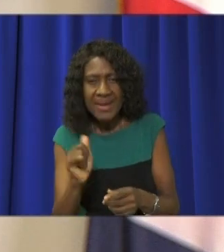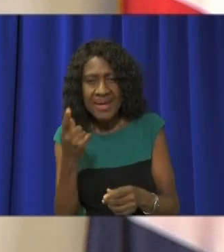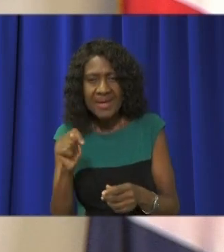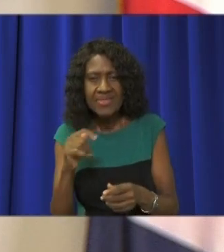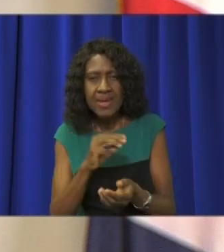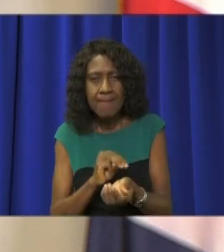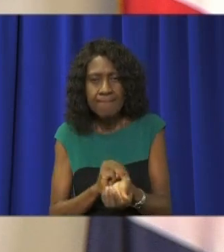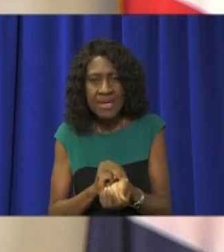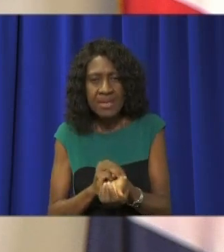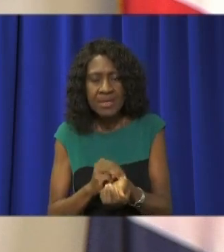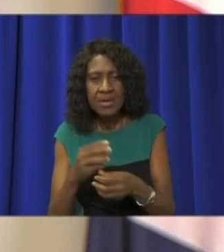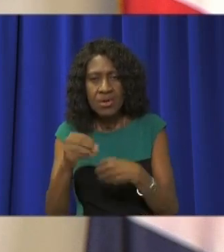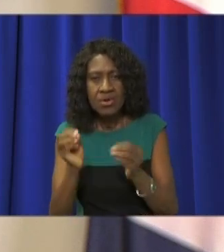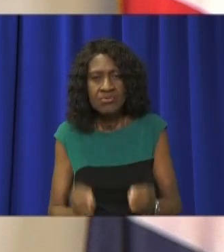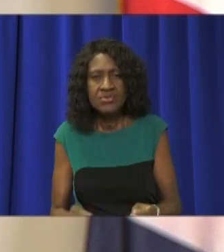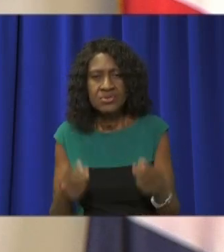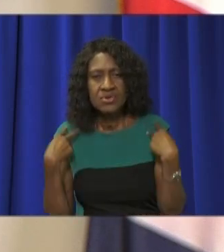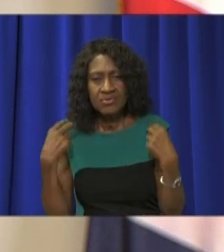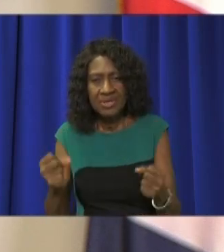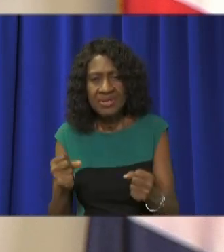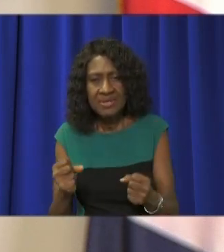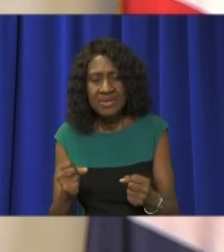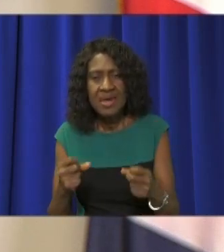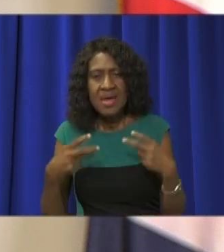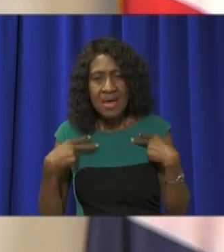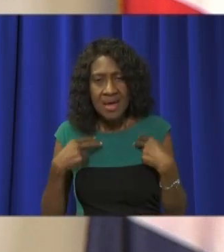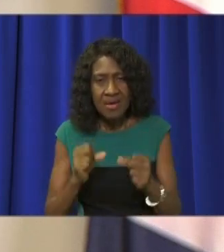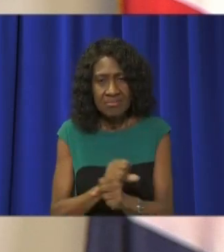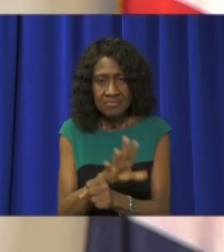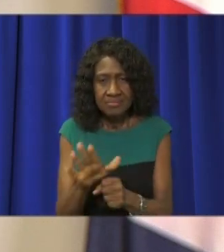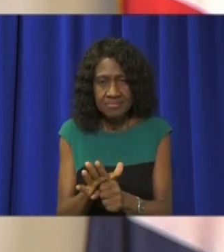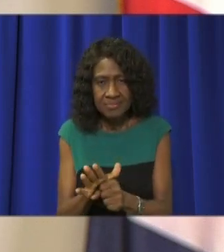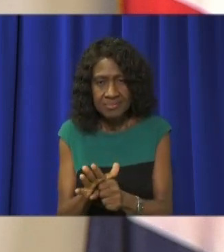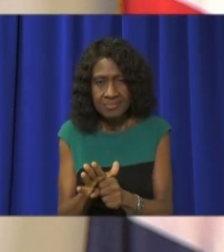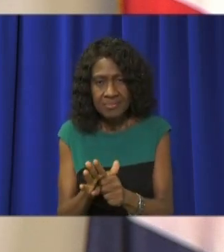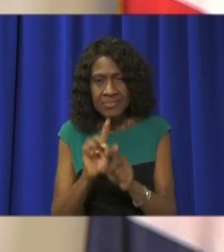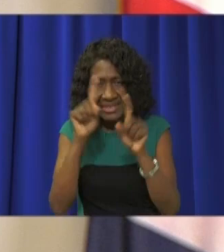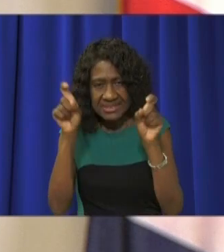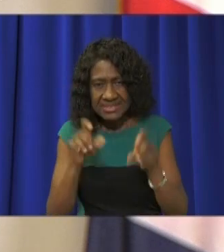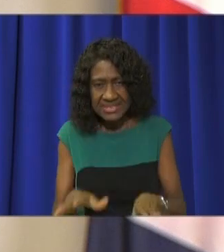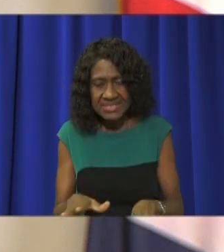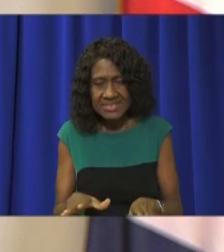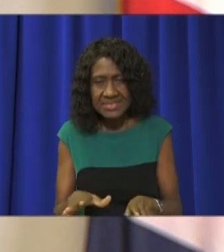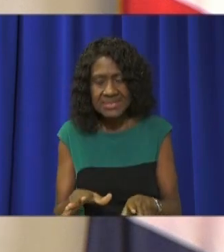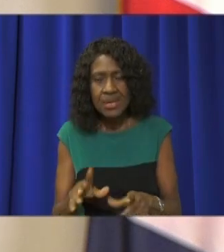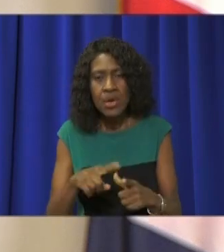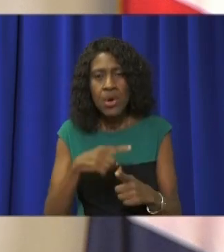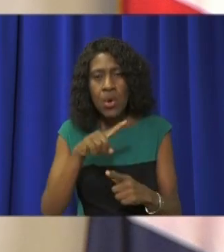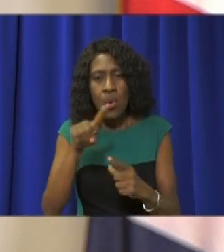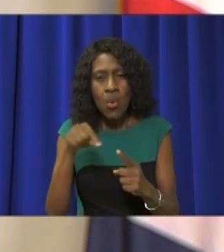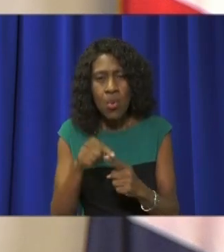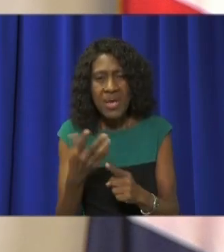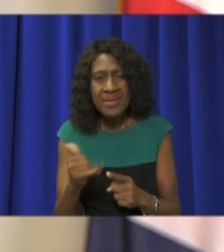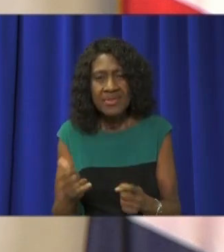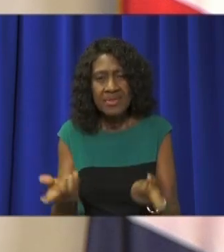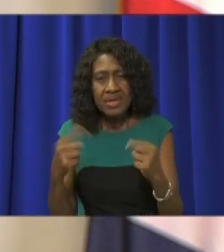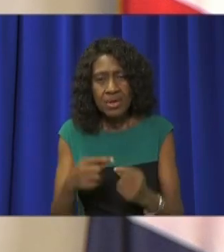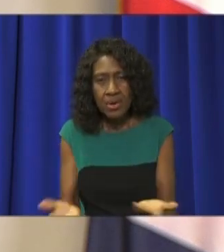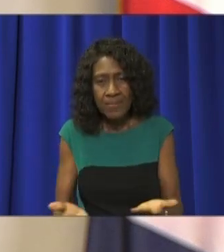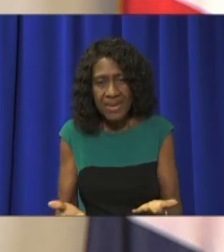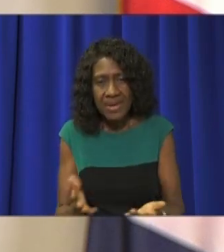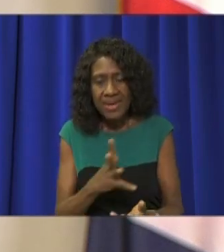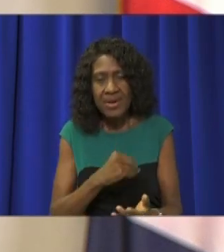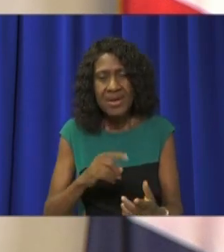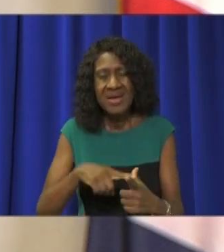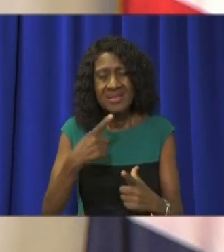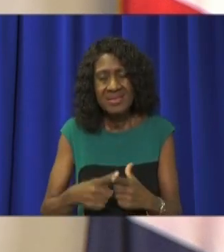undergo COVID-19 testing upon arrival and again on day 15, and remain in quarantine for a minimum of 14 days,